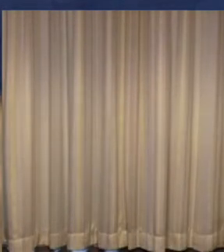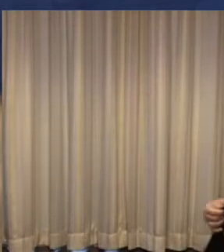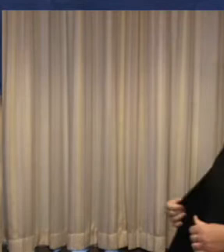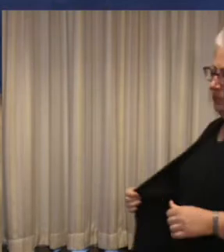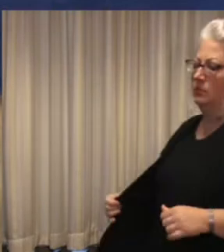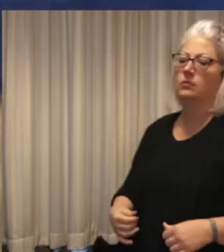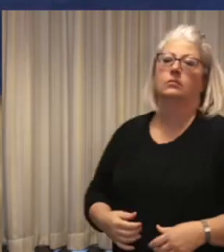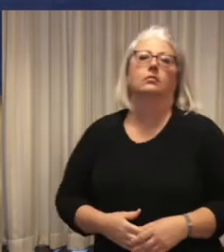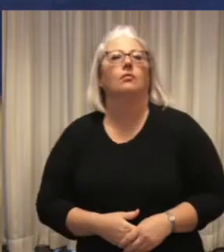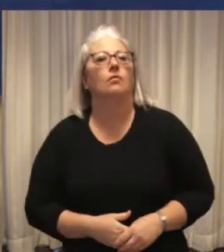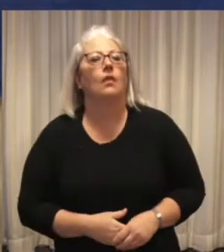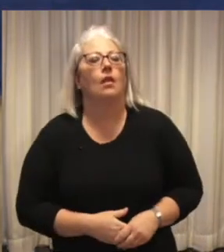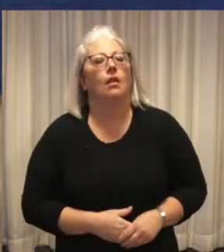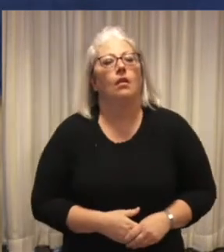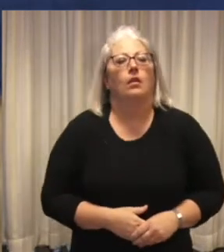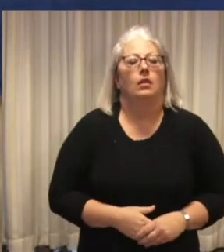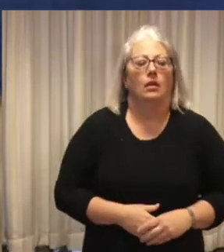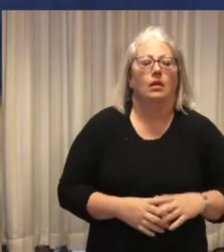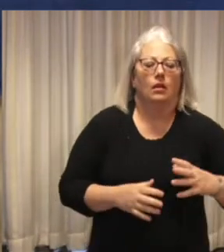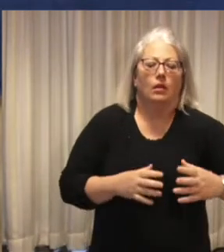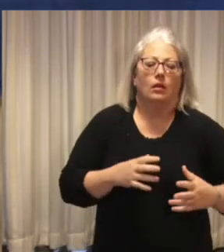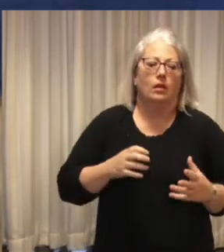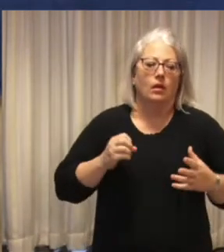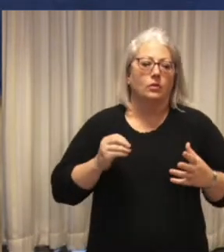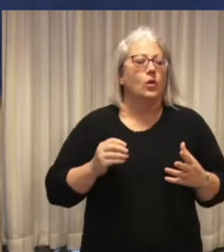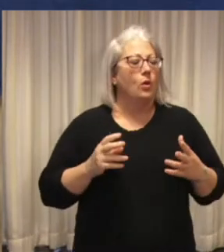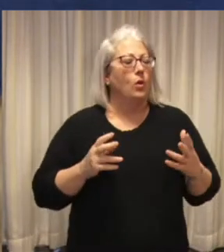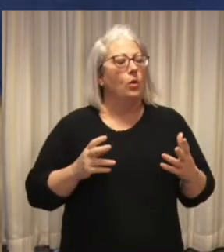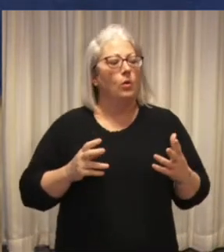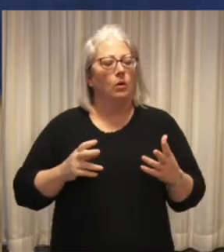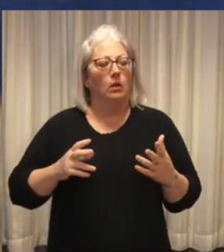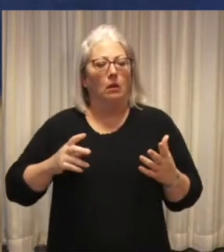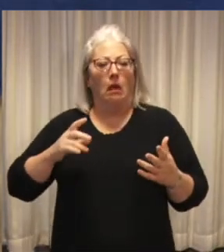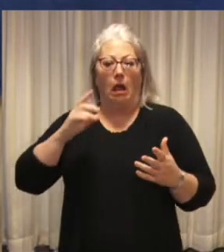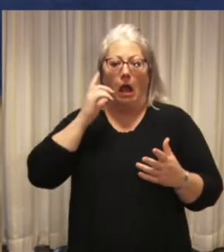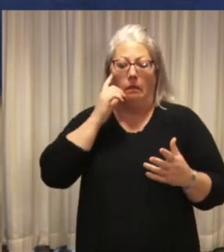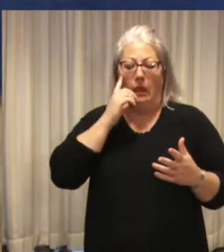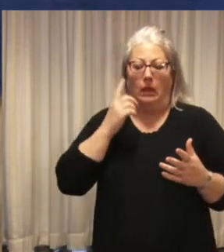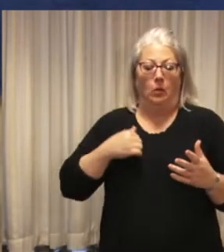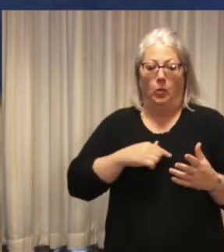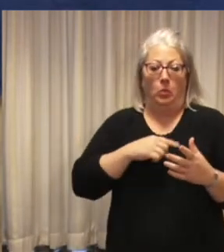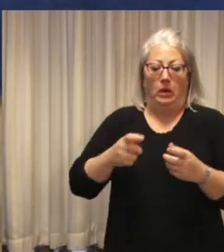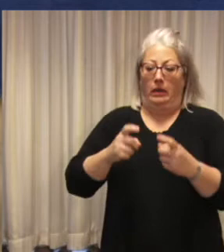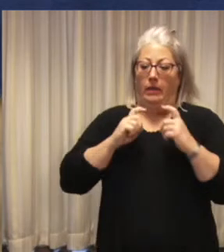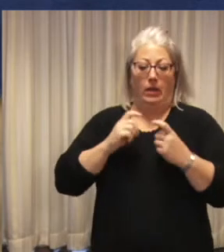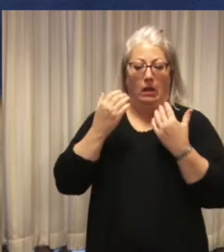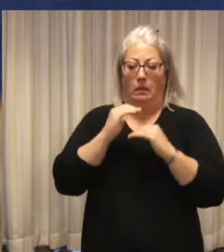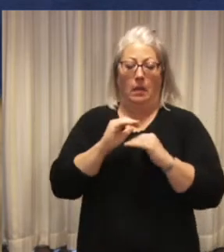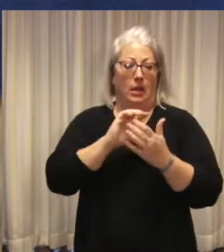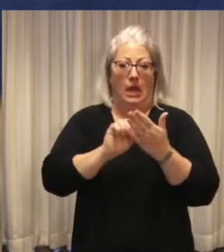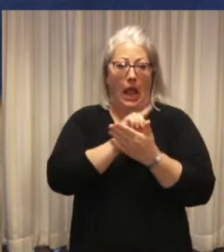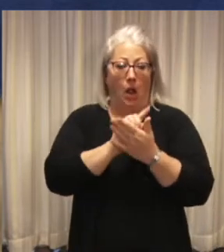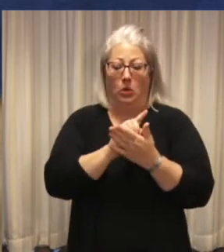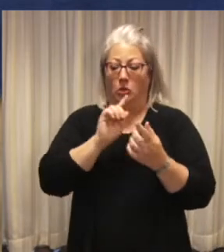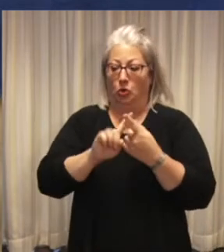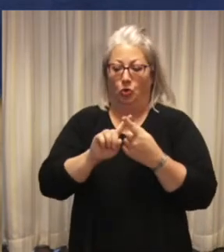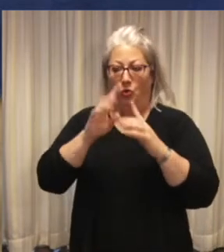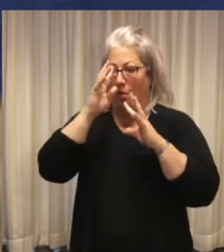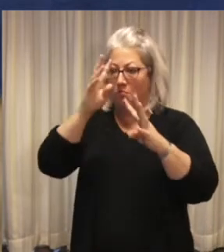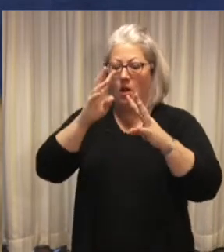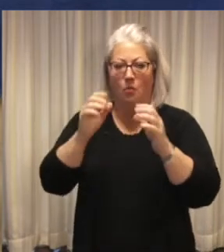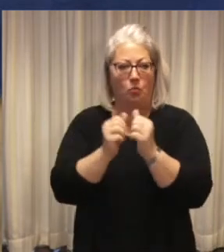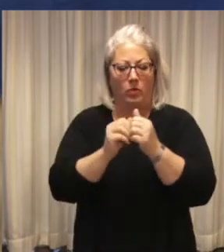around this. We've basically been given, you know, at one point 48 hours to totally reinvent everything we do. Yeah.